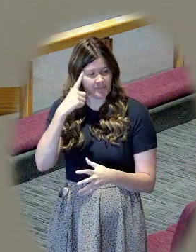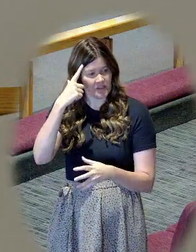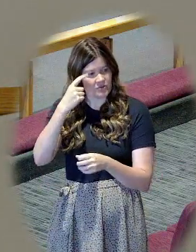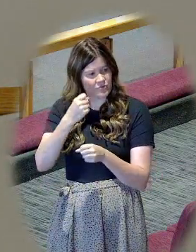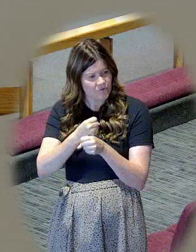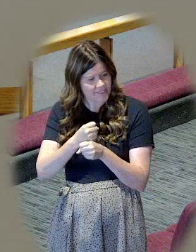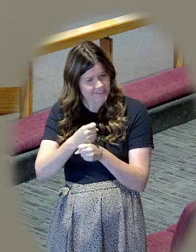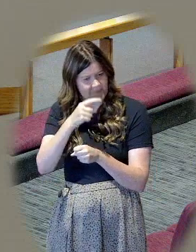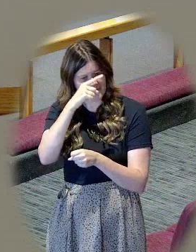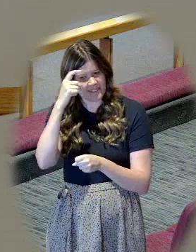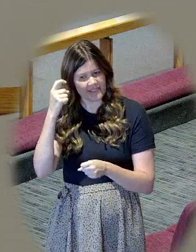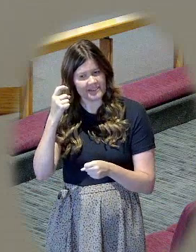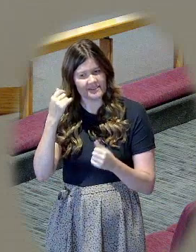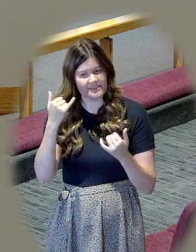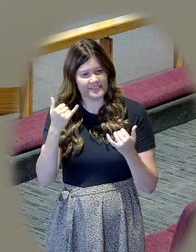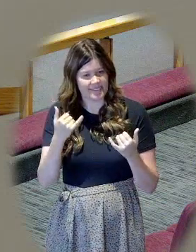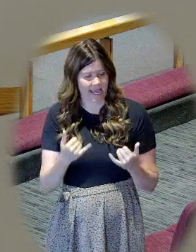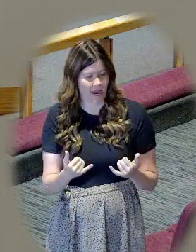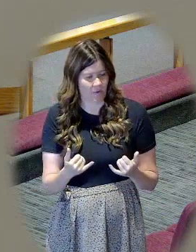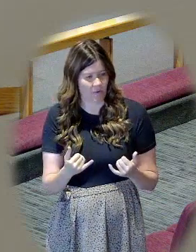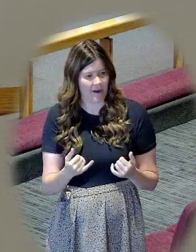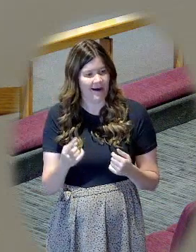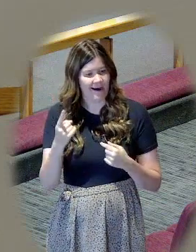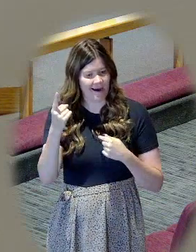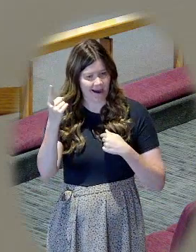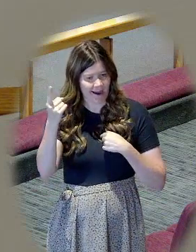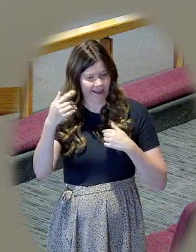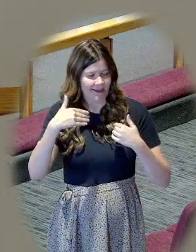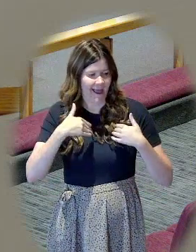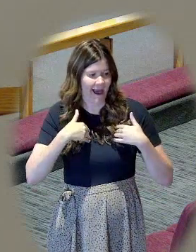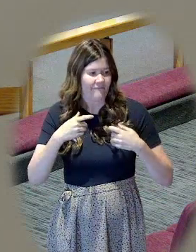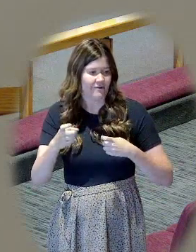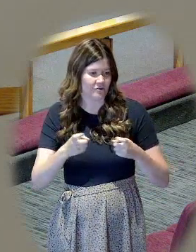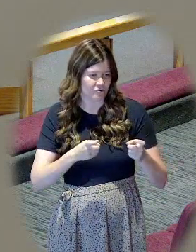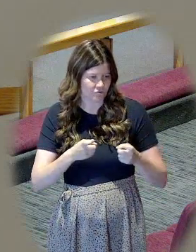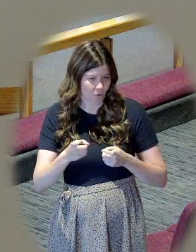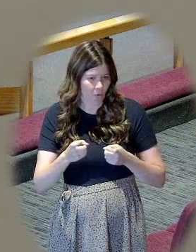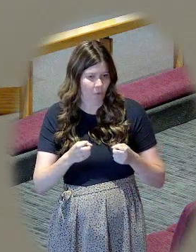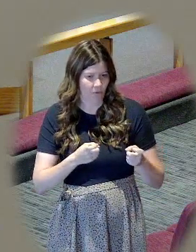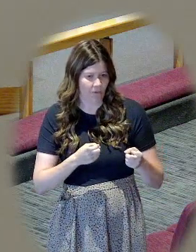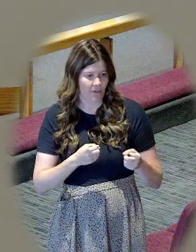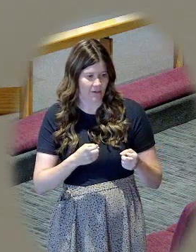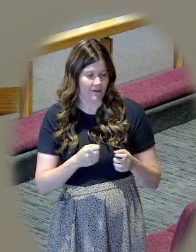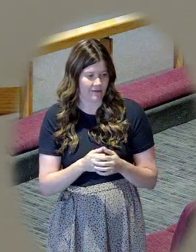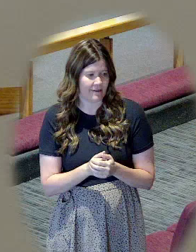Trust, because even now, I am in complete control.